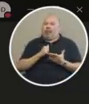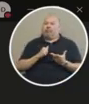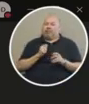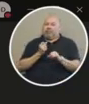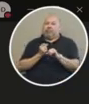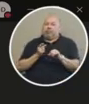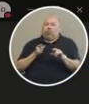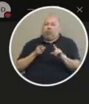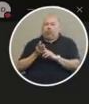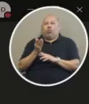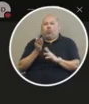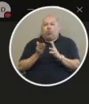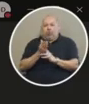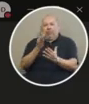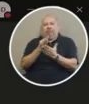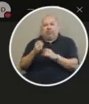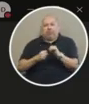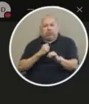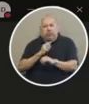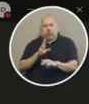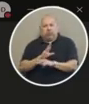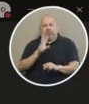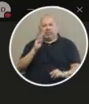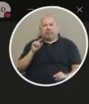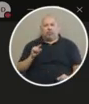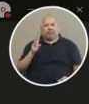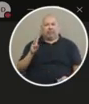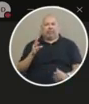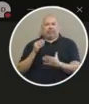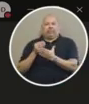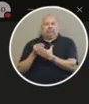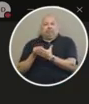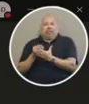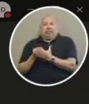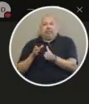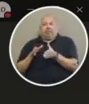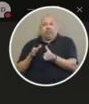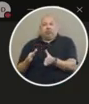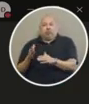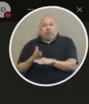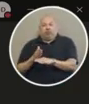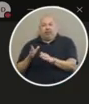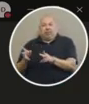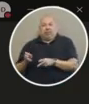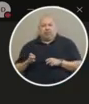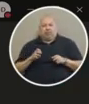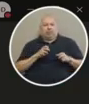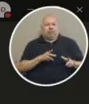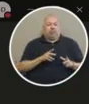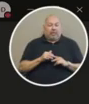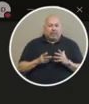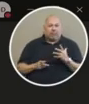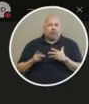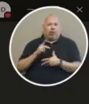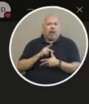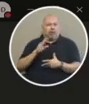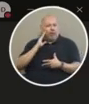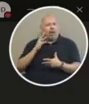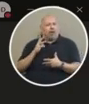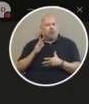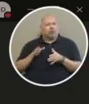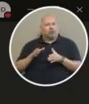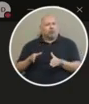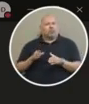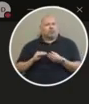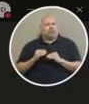year. Being able to use the $6.6 million from the streets, we agree it's a priority. We know that streets has been the